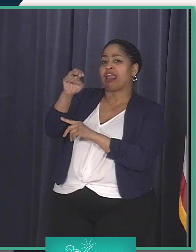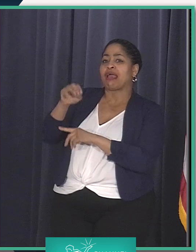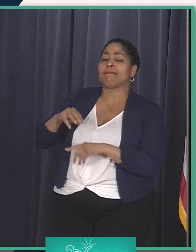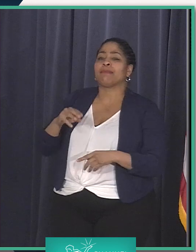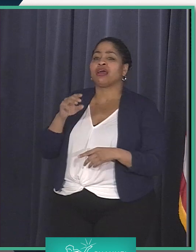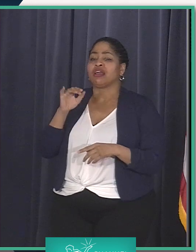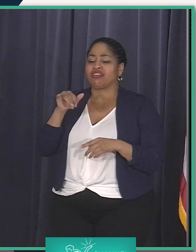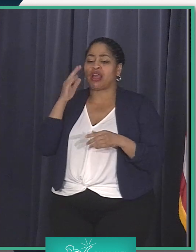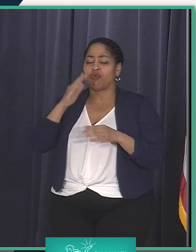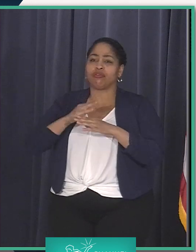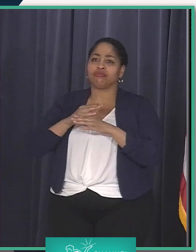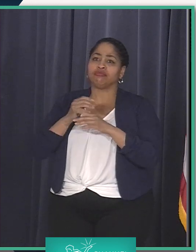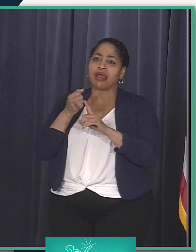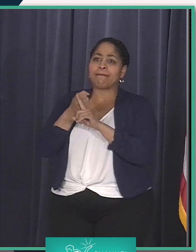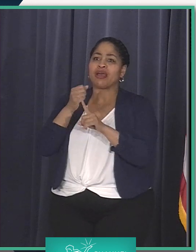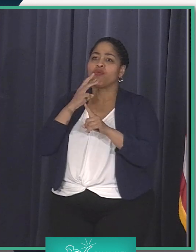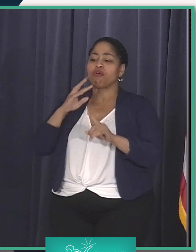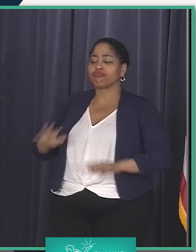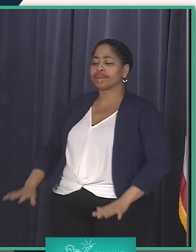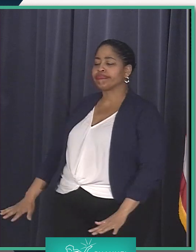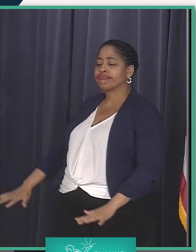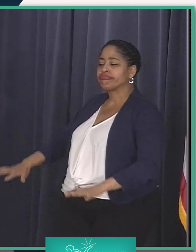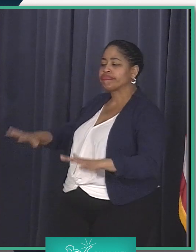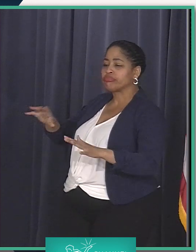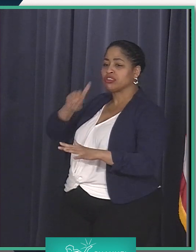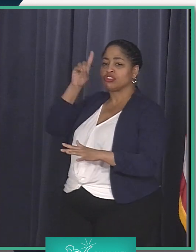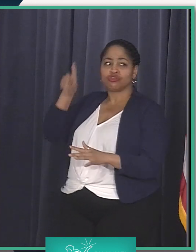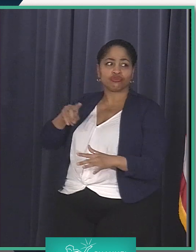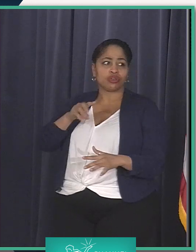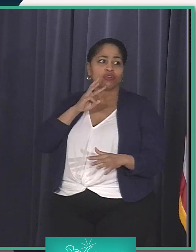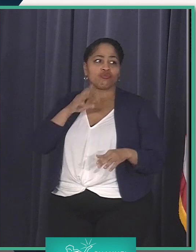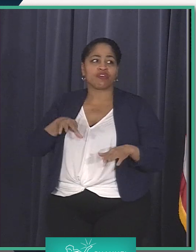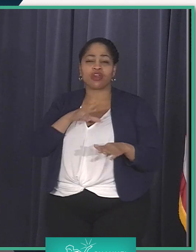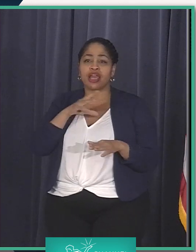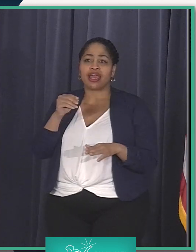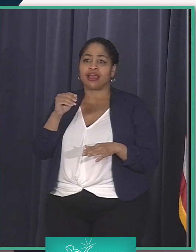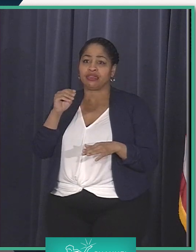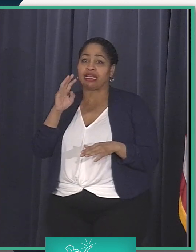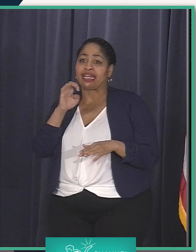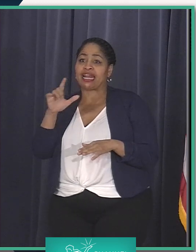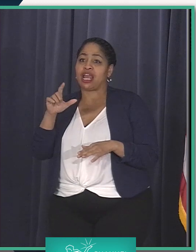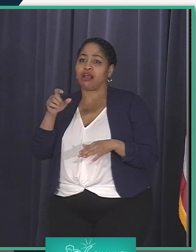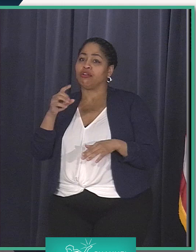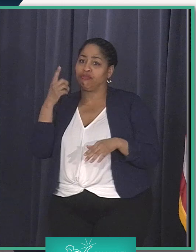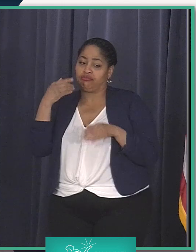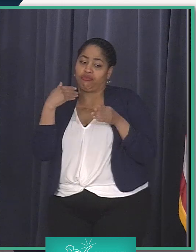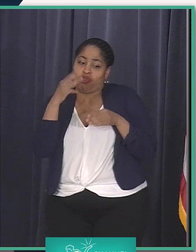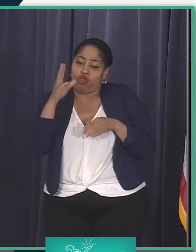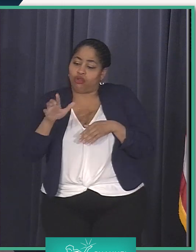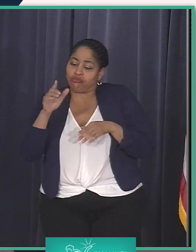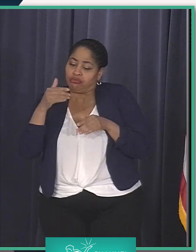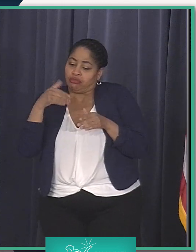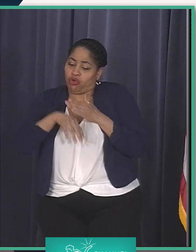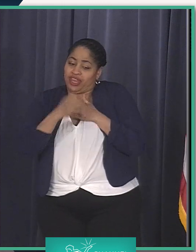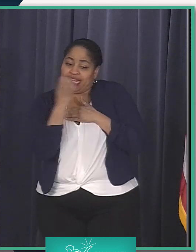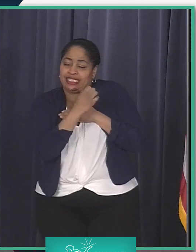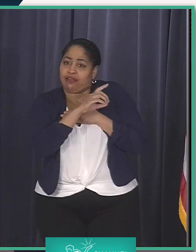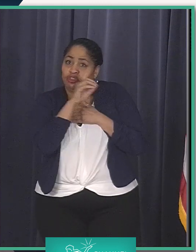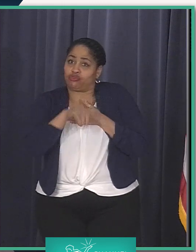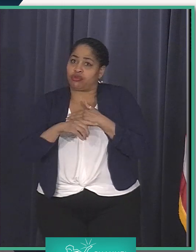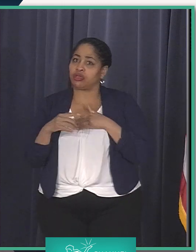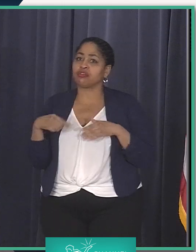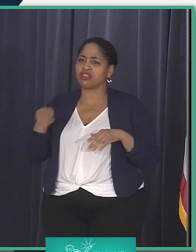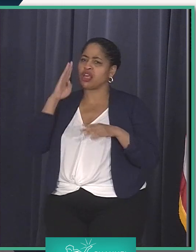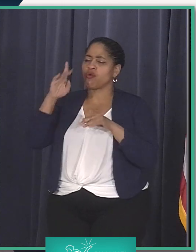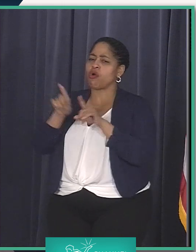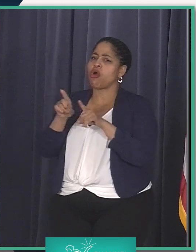impact of rising water along the Detroit River and canal seawalls on the Lower East Side. The dam will also protect our